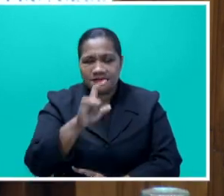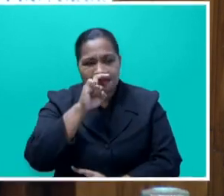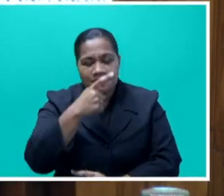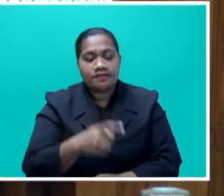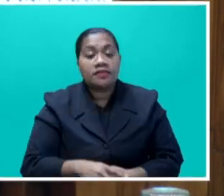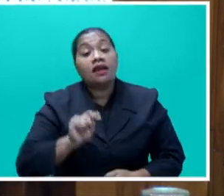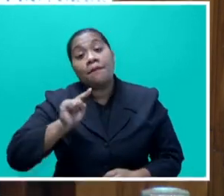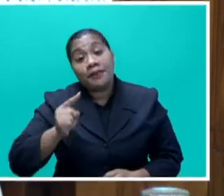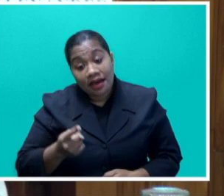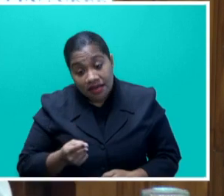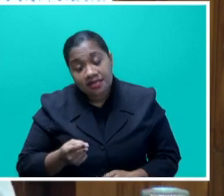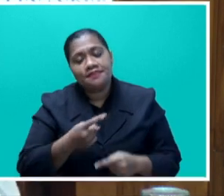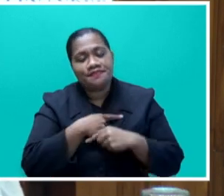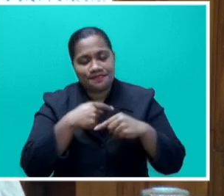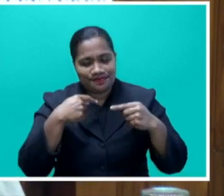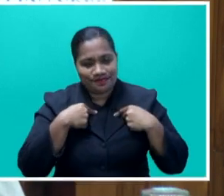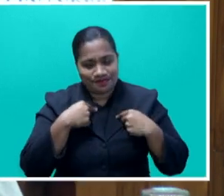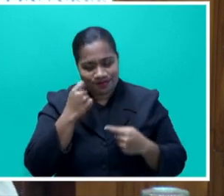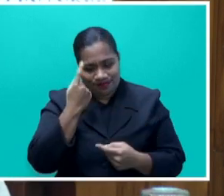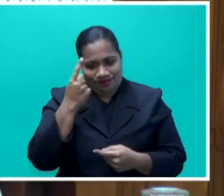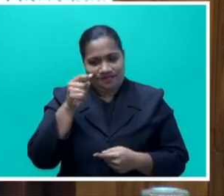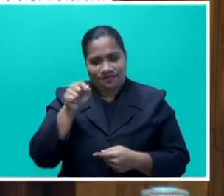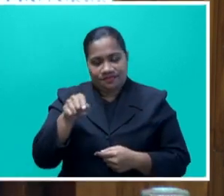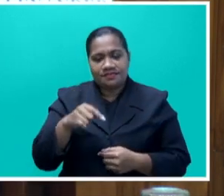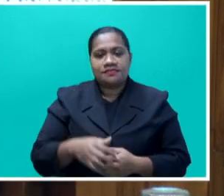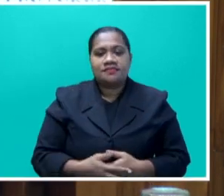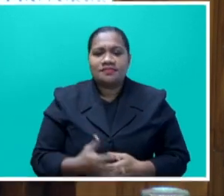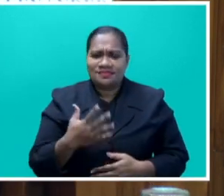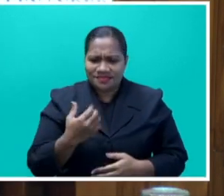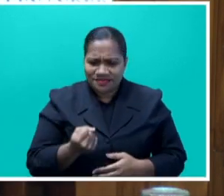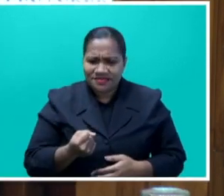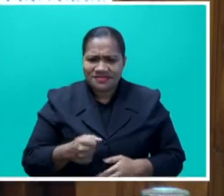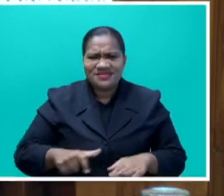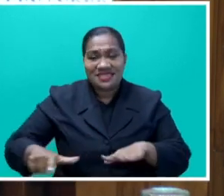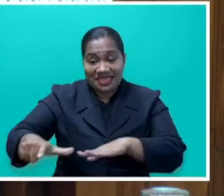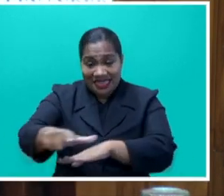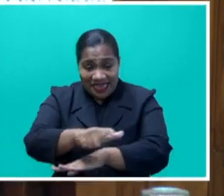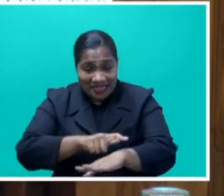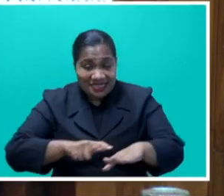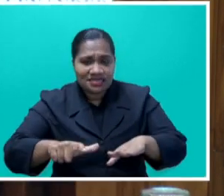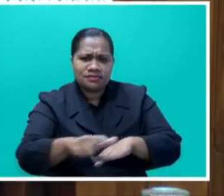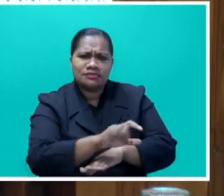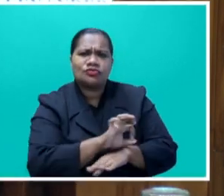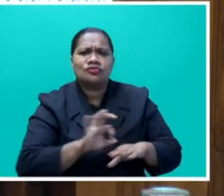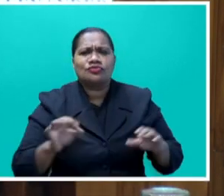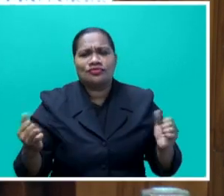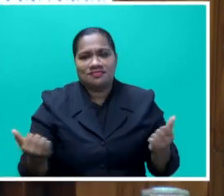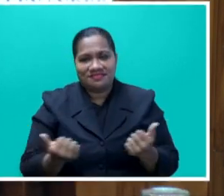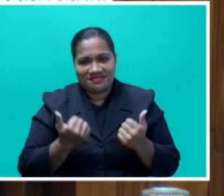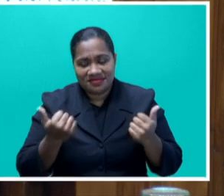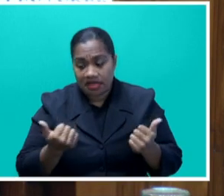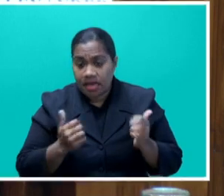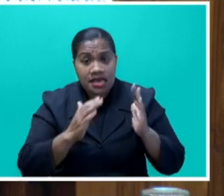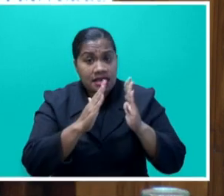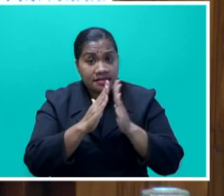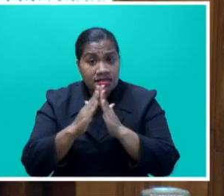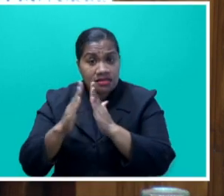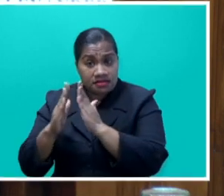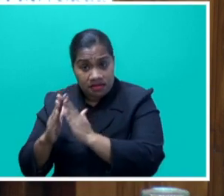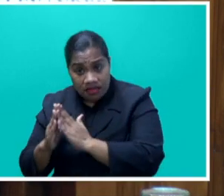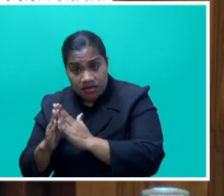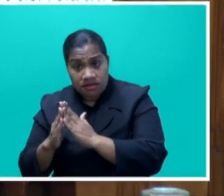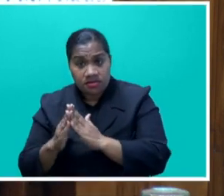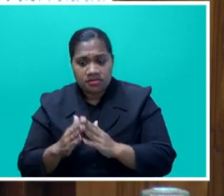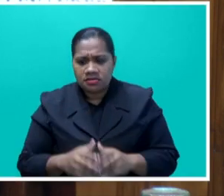do recognize there is land scarcity, and to address housing issue based on land